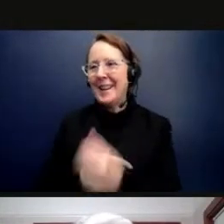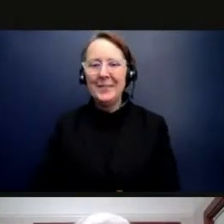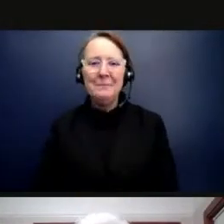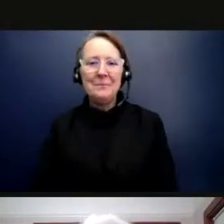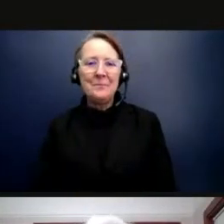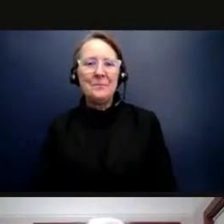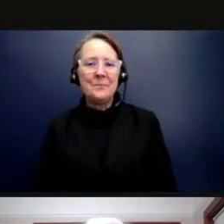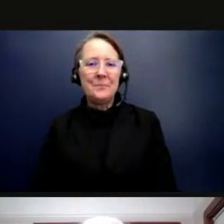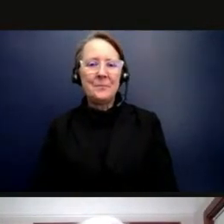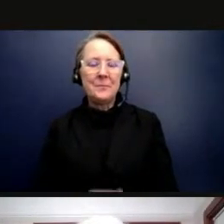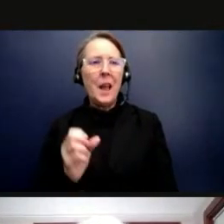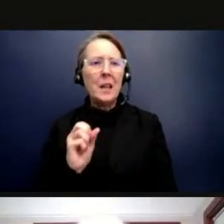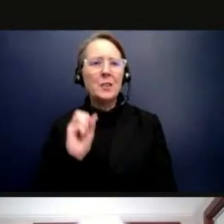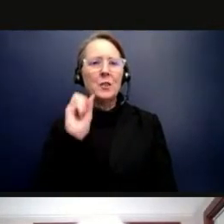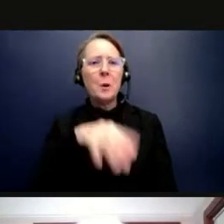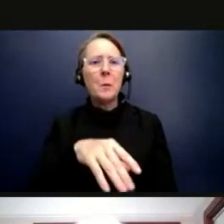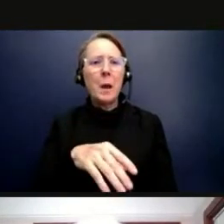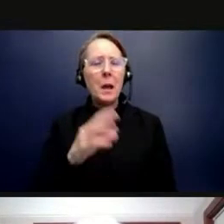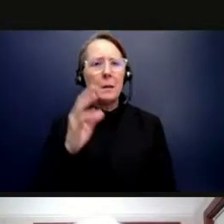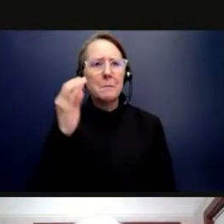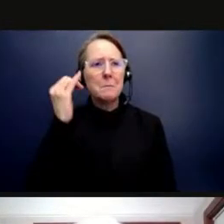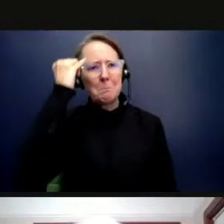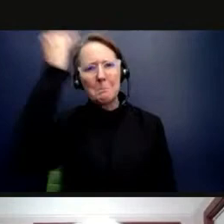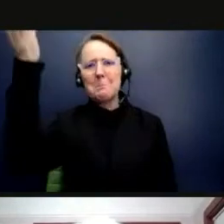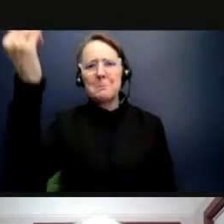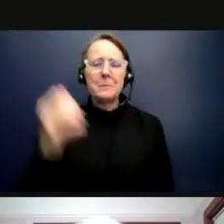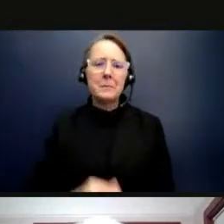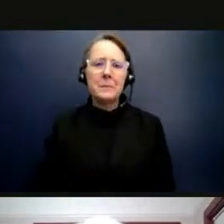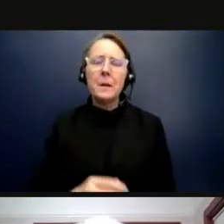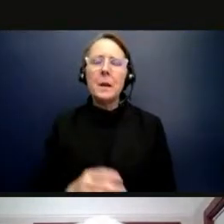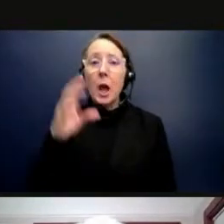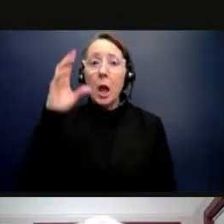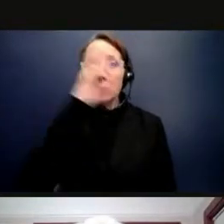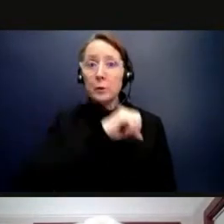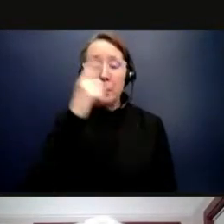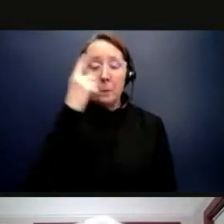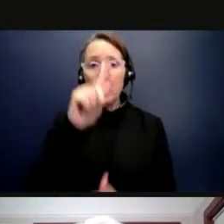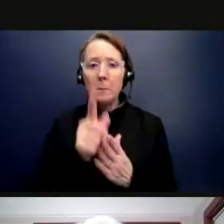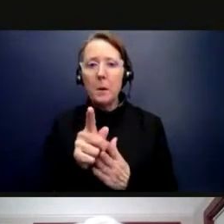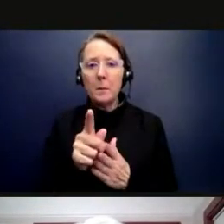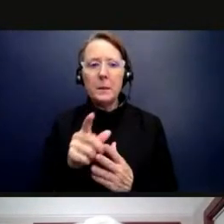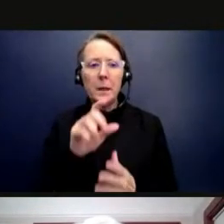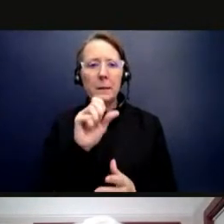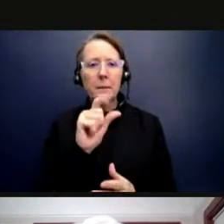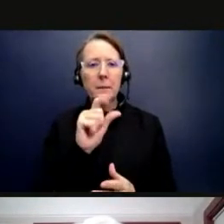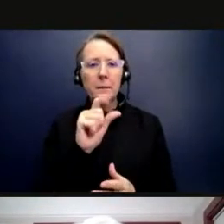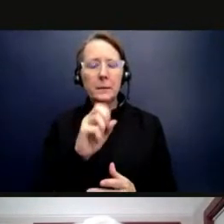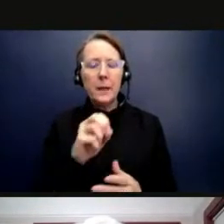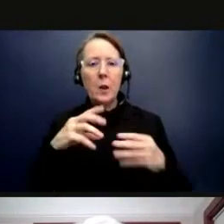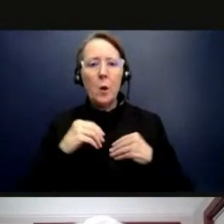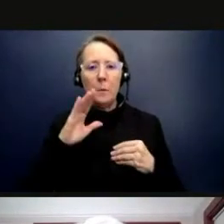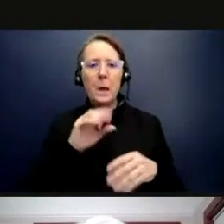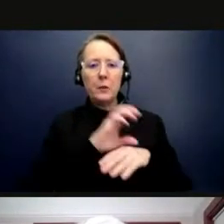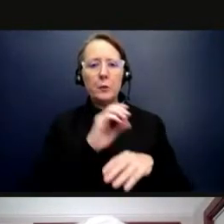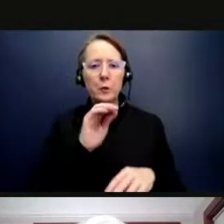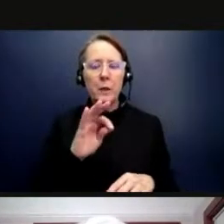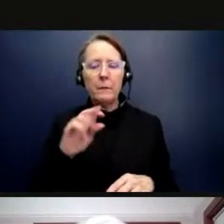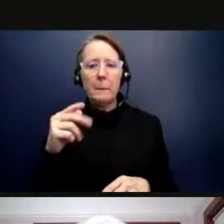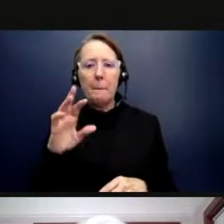I'll throw out a hypothetical. Let's assume for a moment that the site owned by Church at the Park